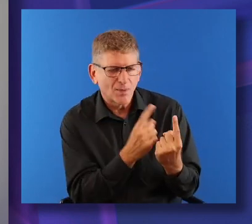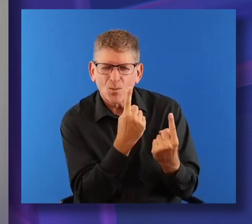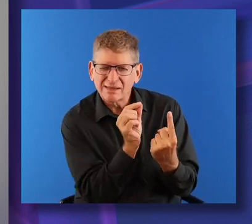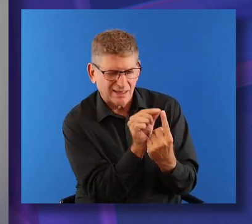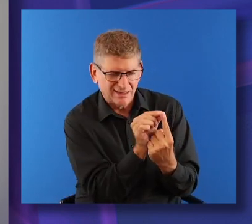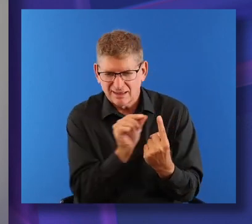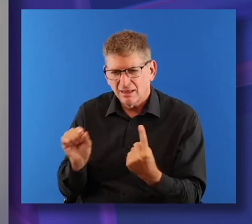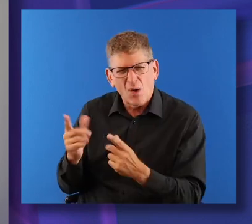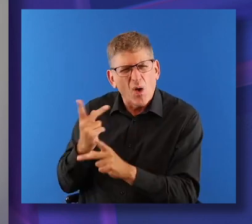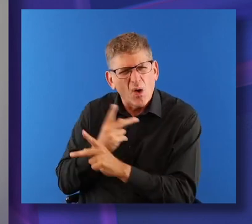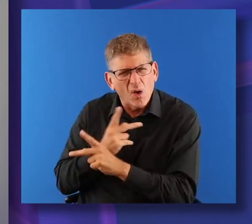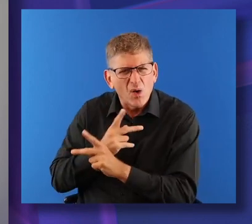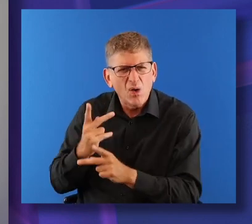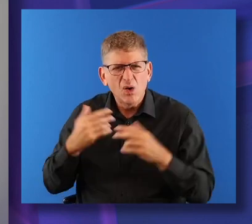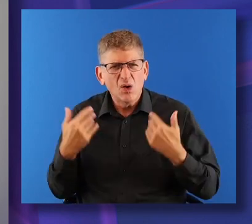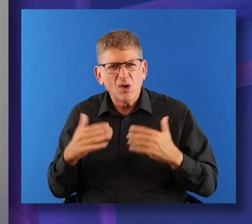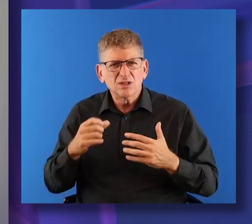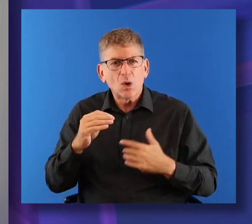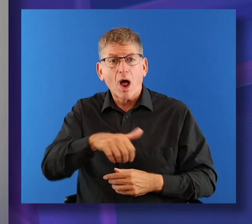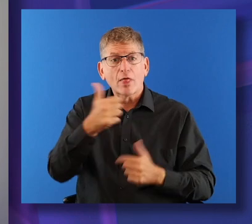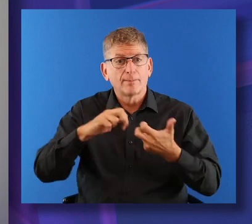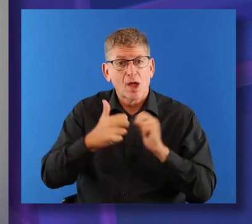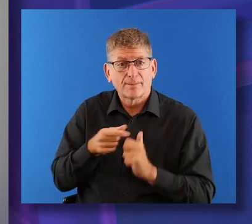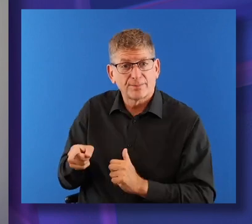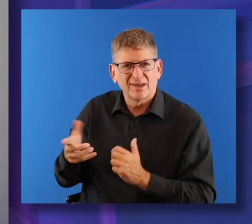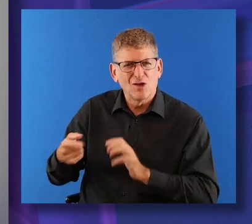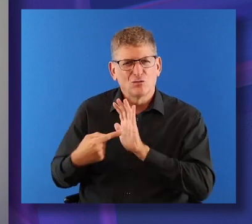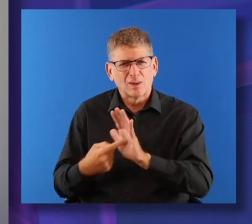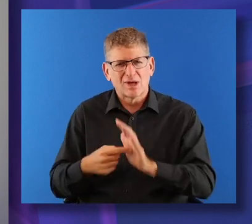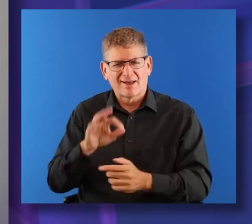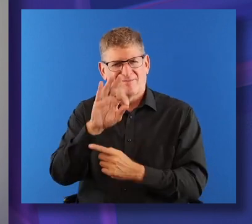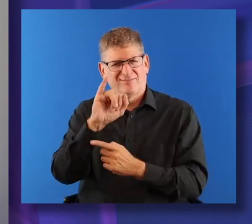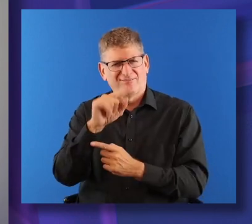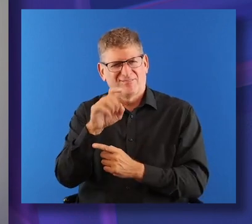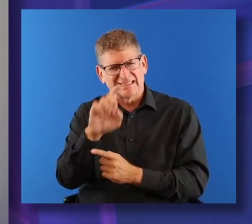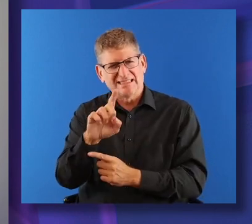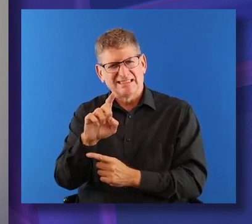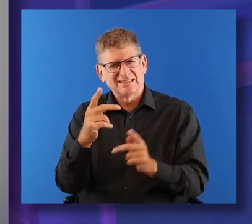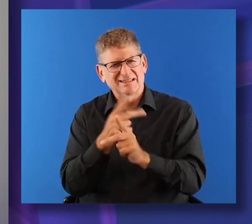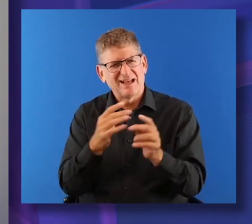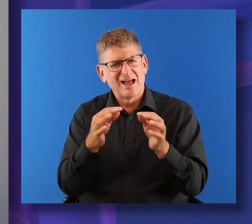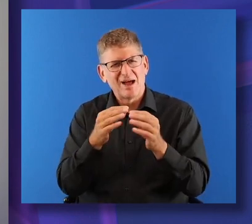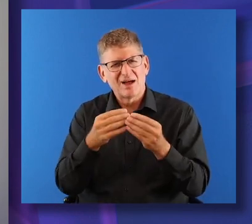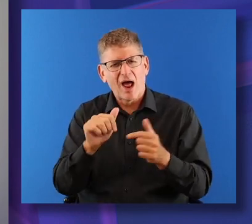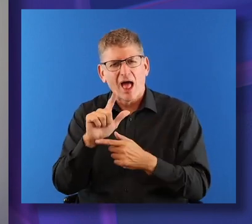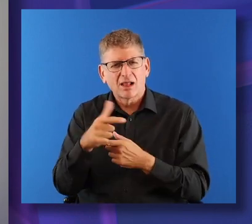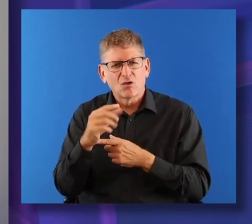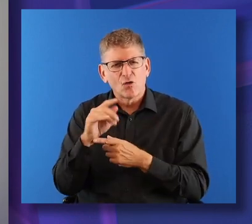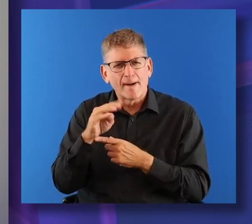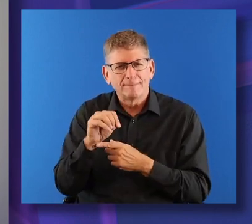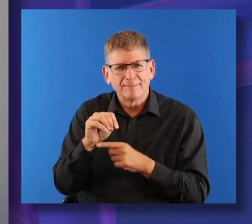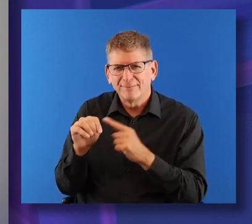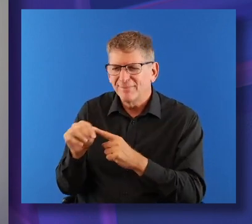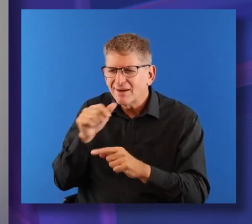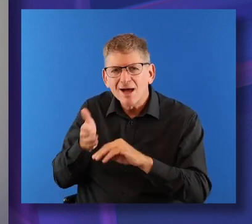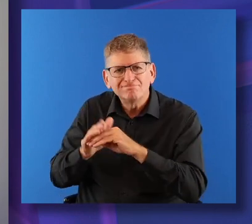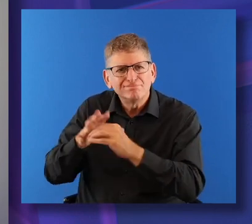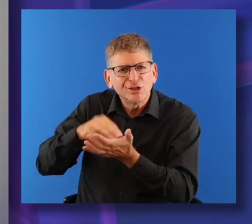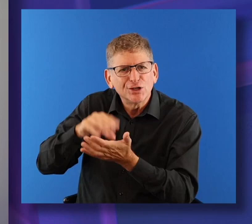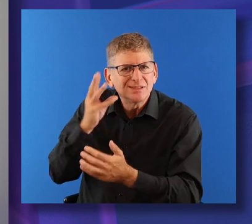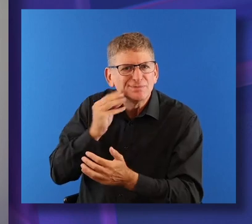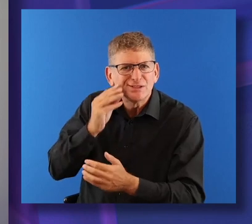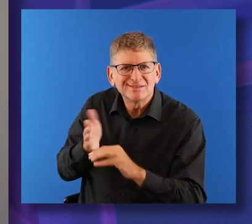the intermediate details of the simulation can be viewed as training data, which can be used to train deep learning